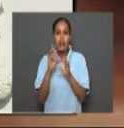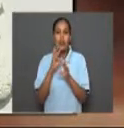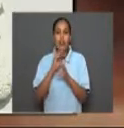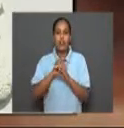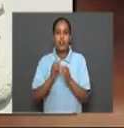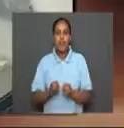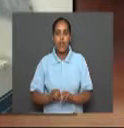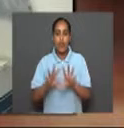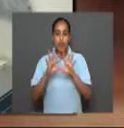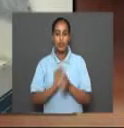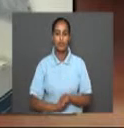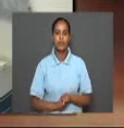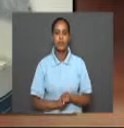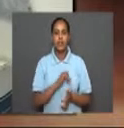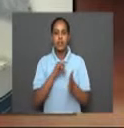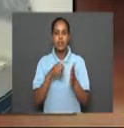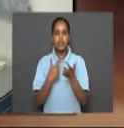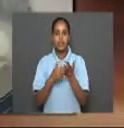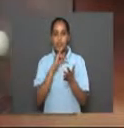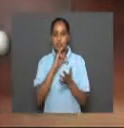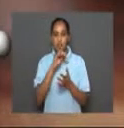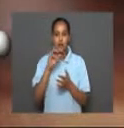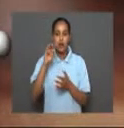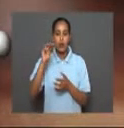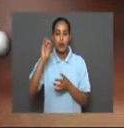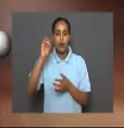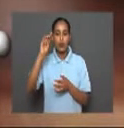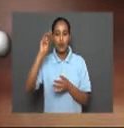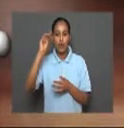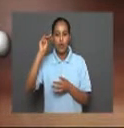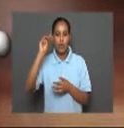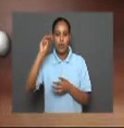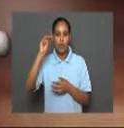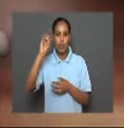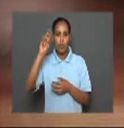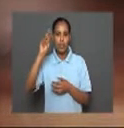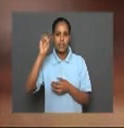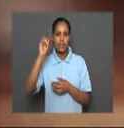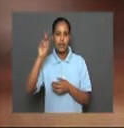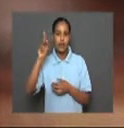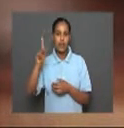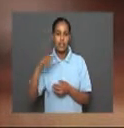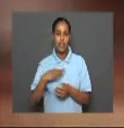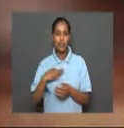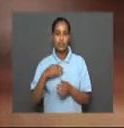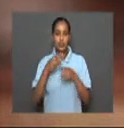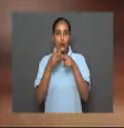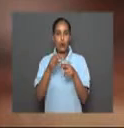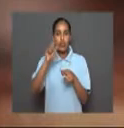flow. This is the monomer for polystyrene. It is